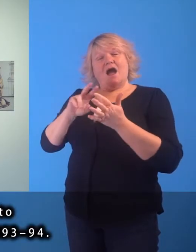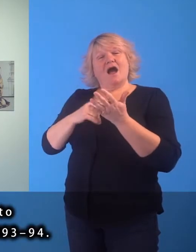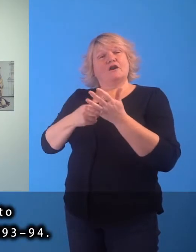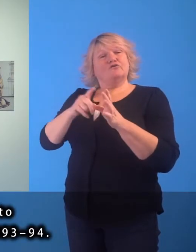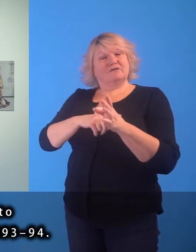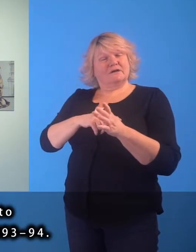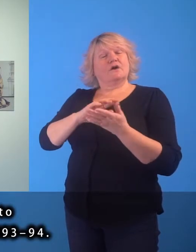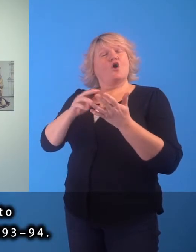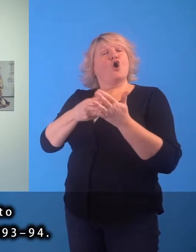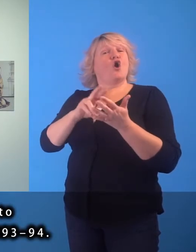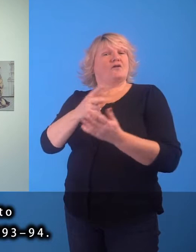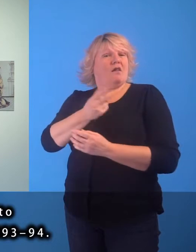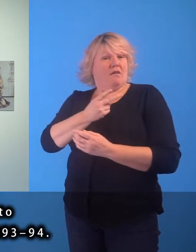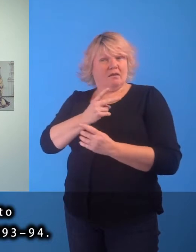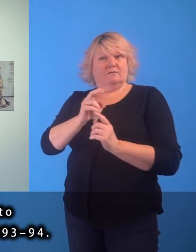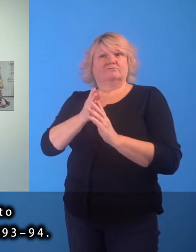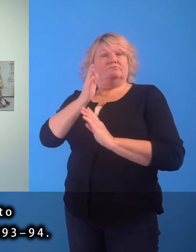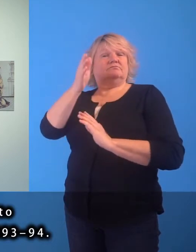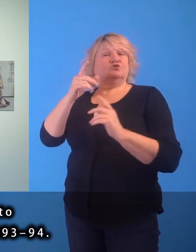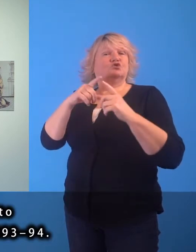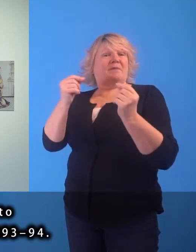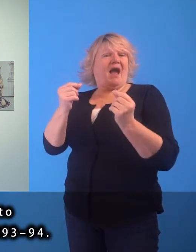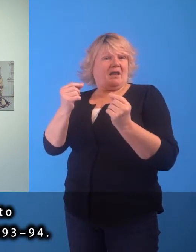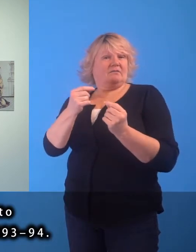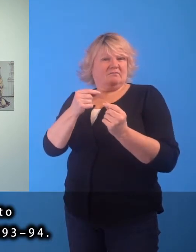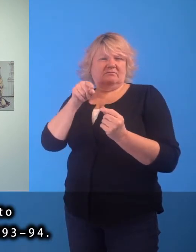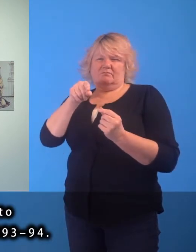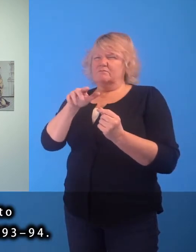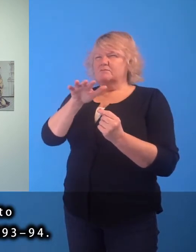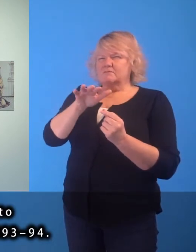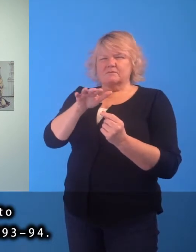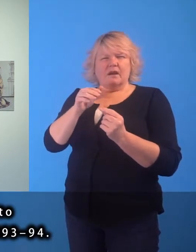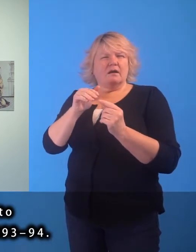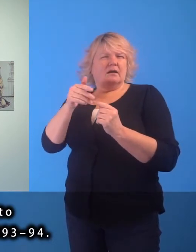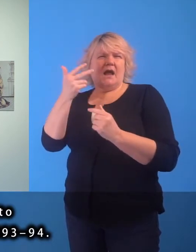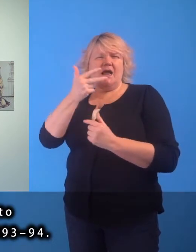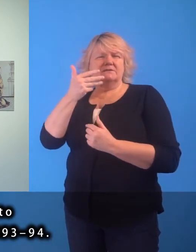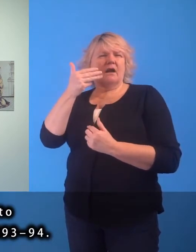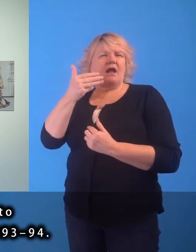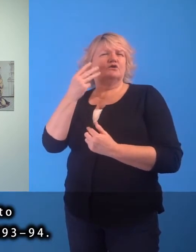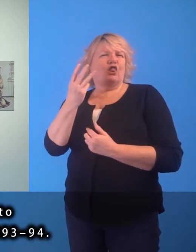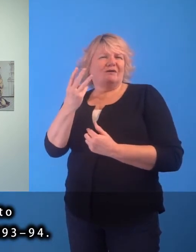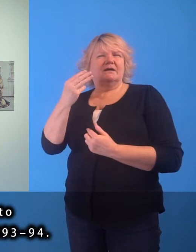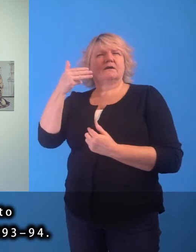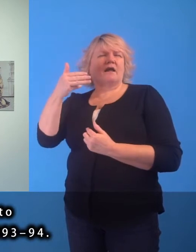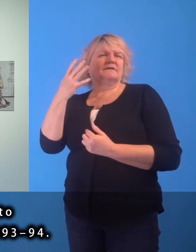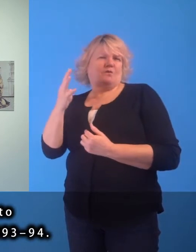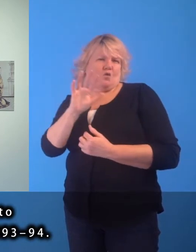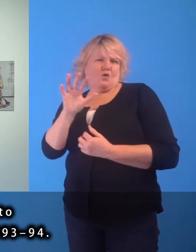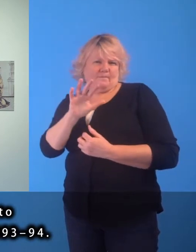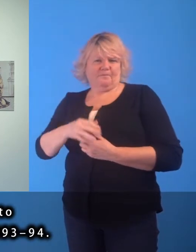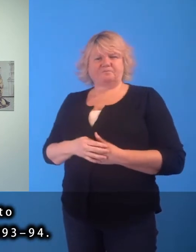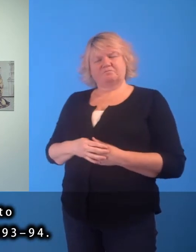Henry and Hornel travelled to Japan together soon after, in 1893 to 94.